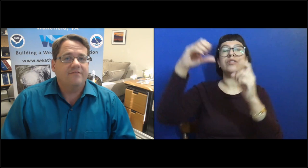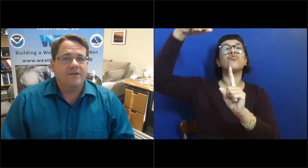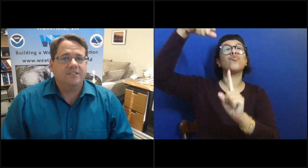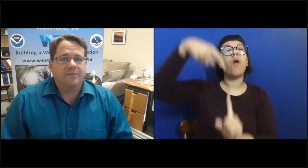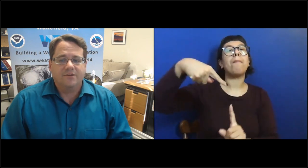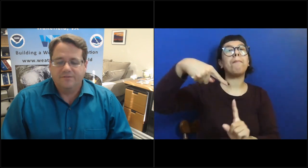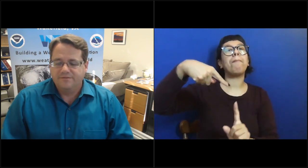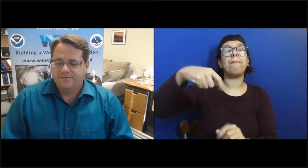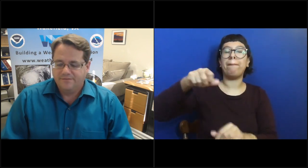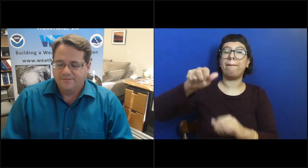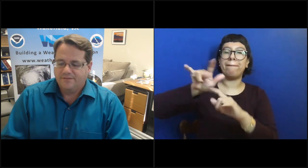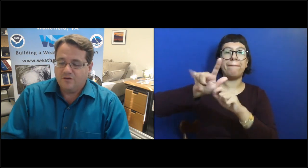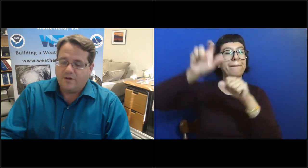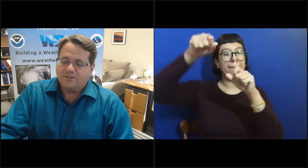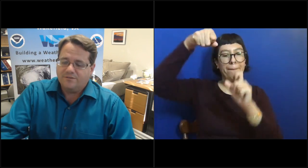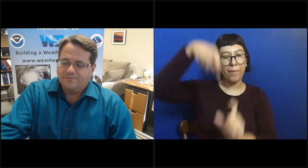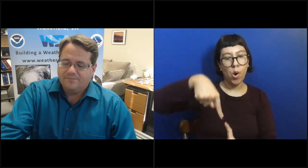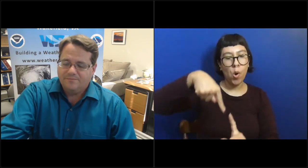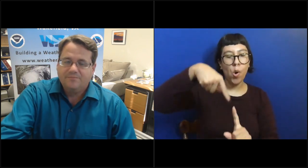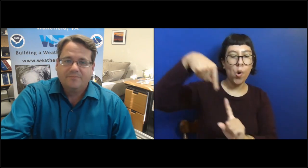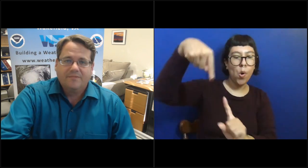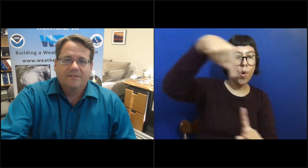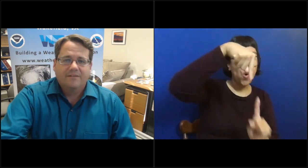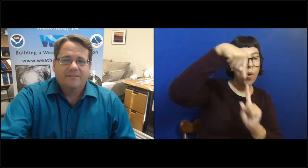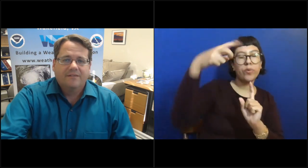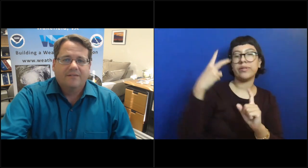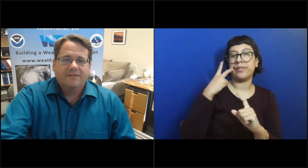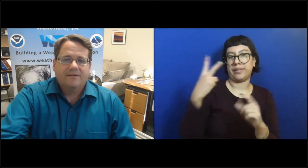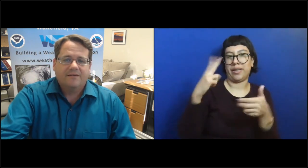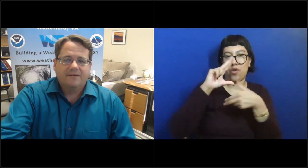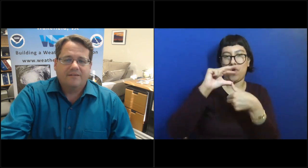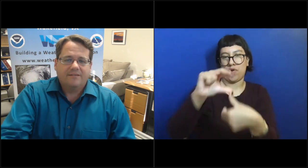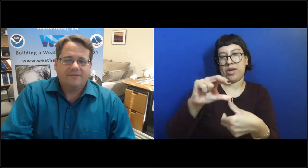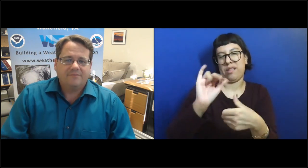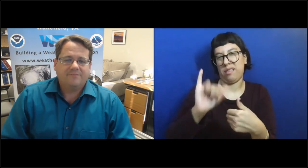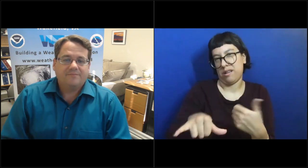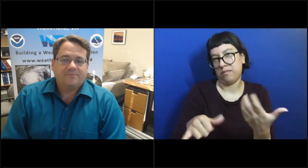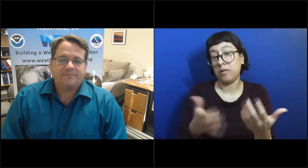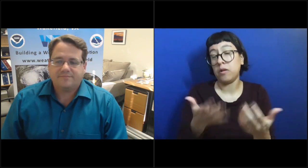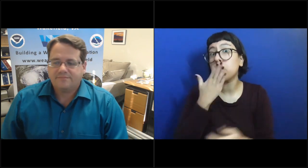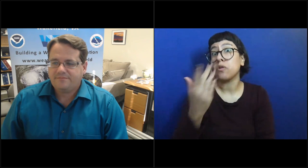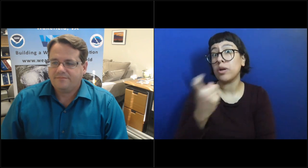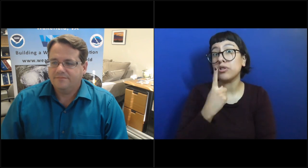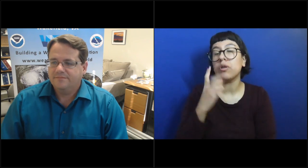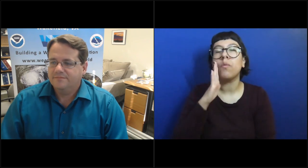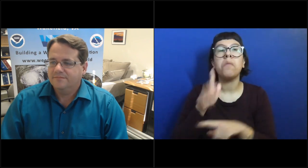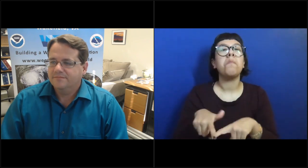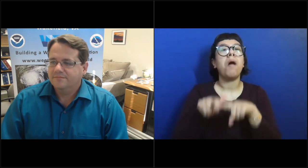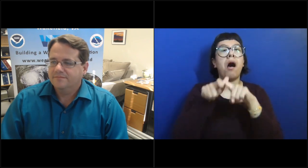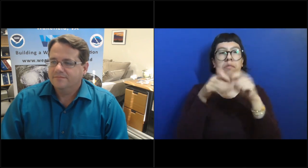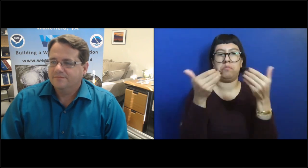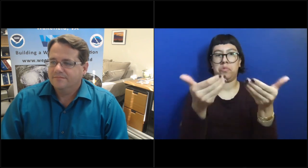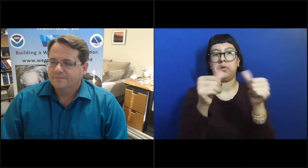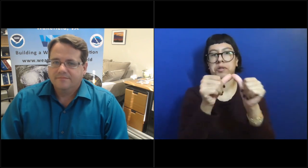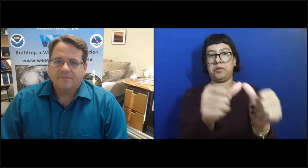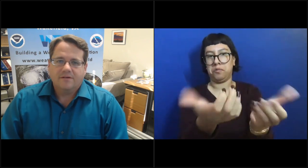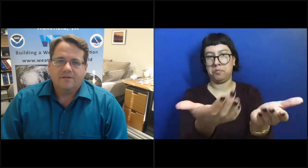coming down, but they're very, very similar. Good question. Right. Good. I think we're going to pause there and let you continue.